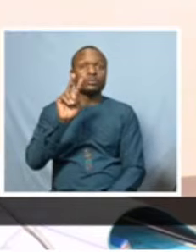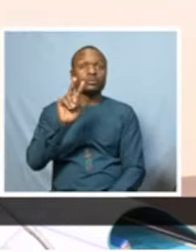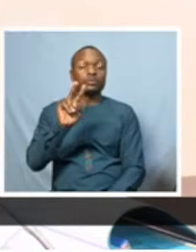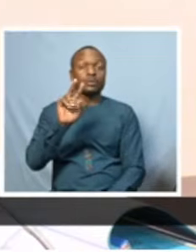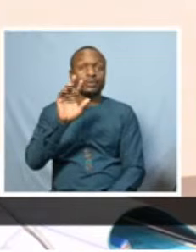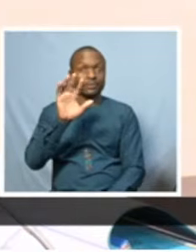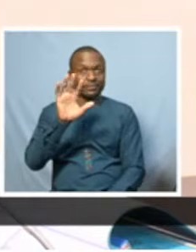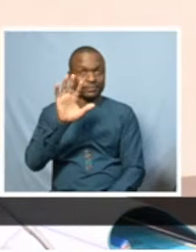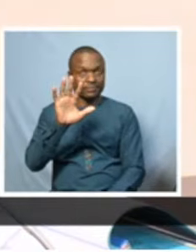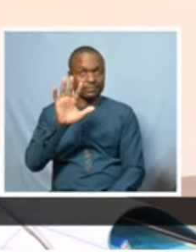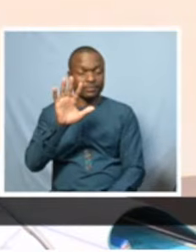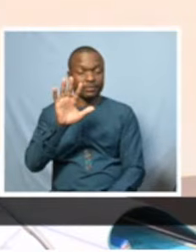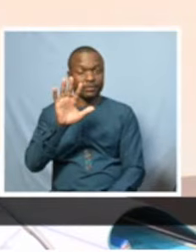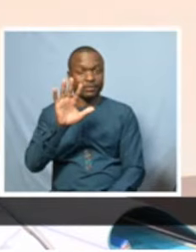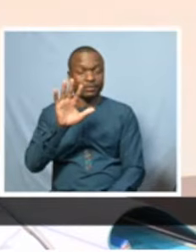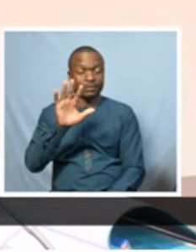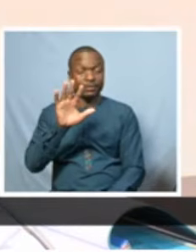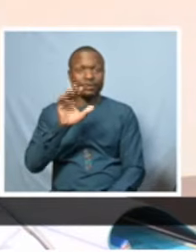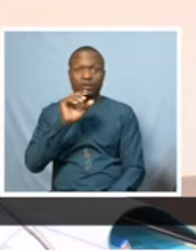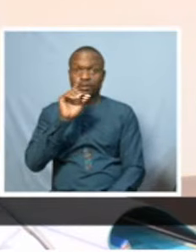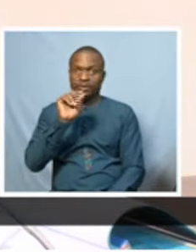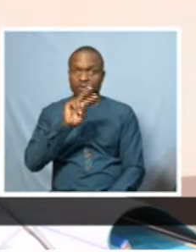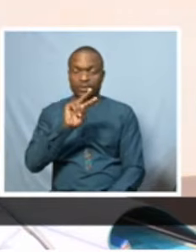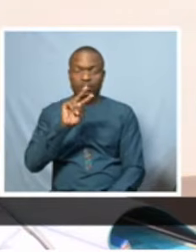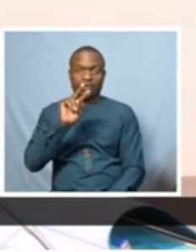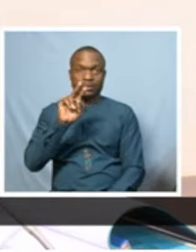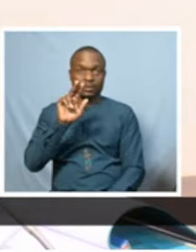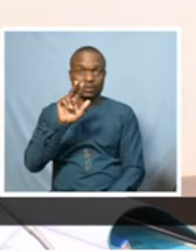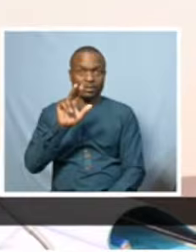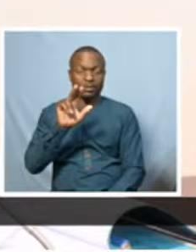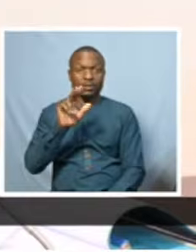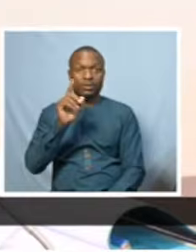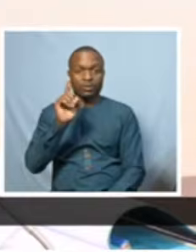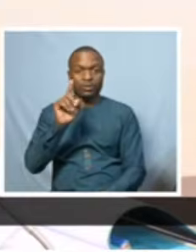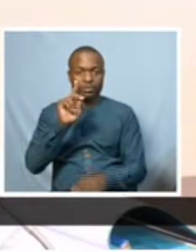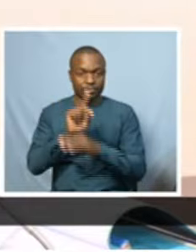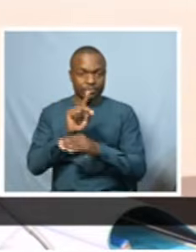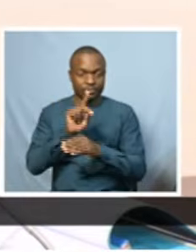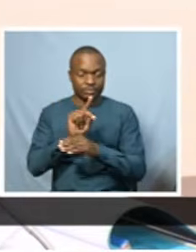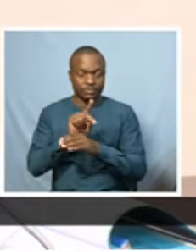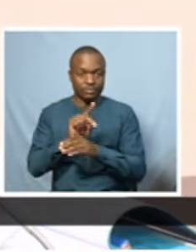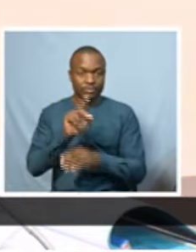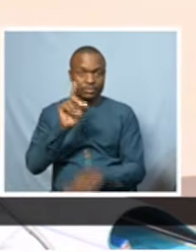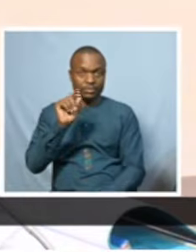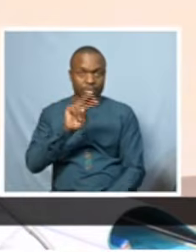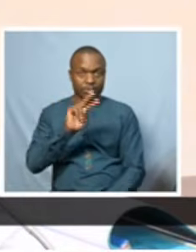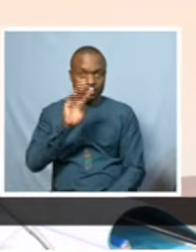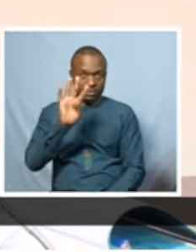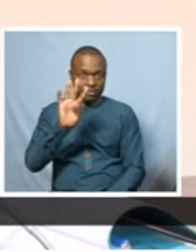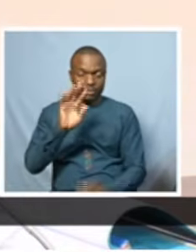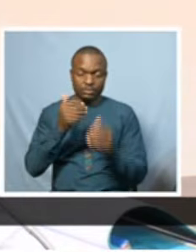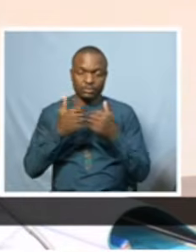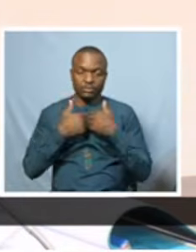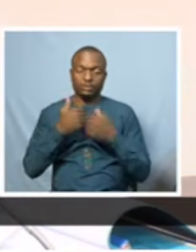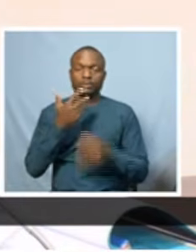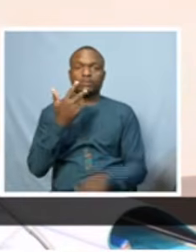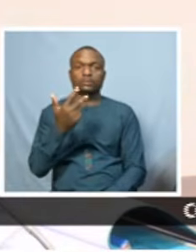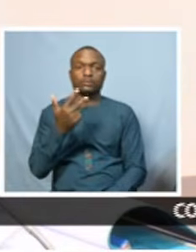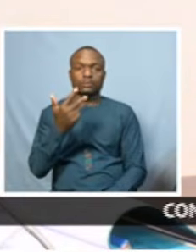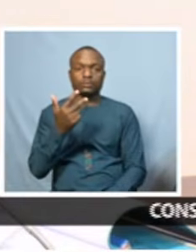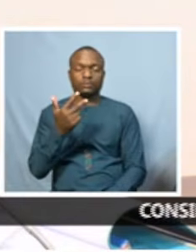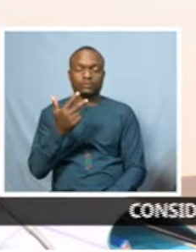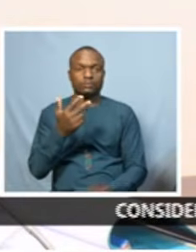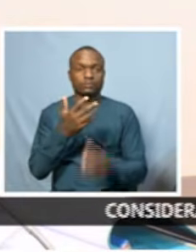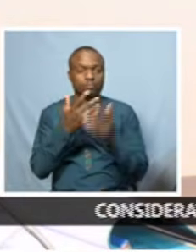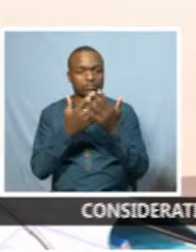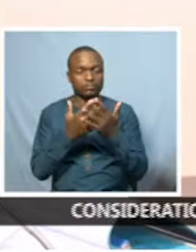And then in terms of outstanding, for 2023 we had 1 project which was outstanding, and then for 2024 we had 3